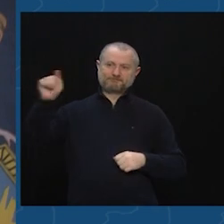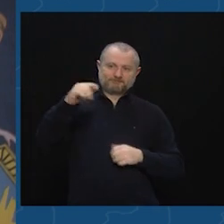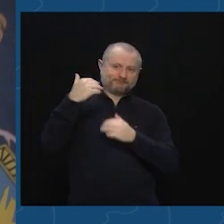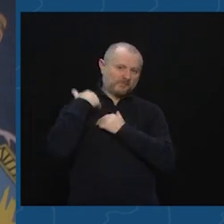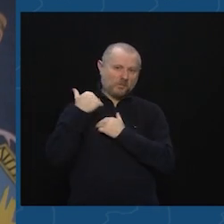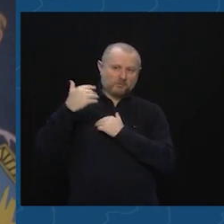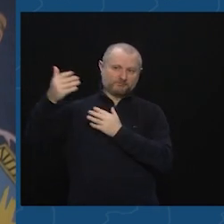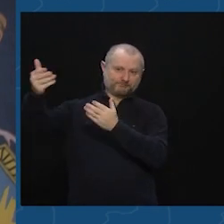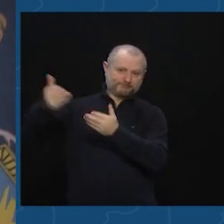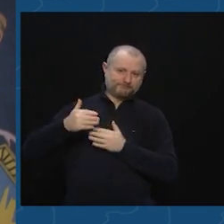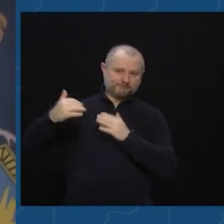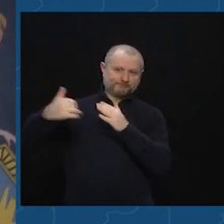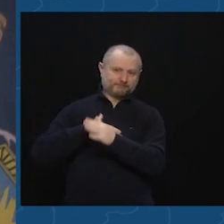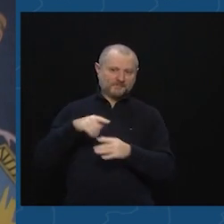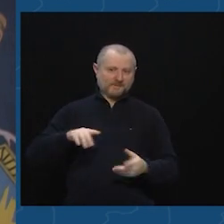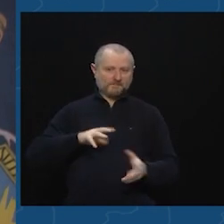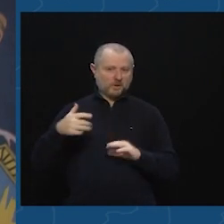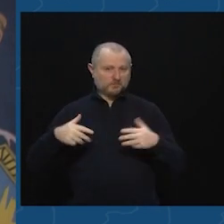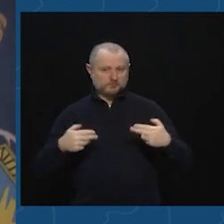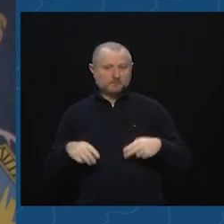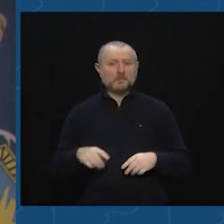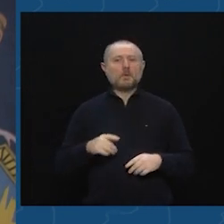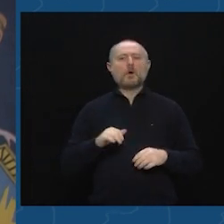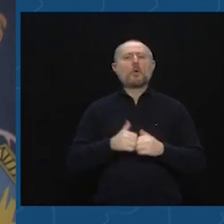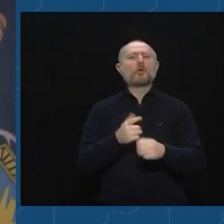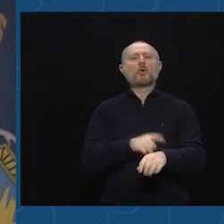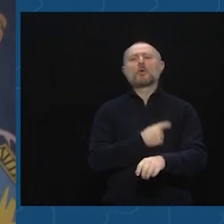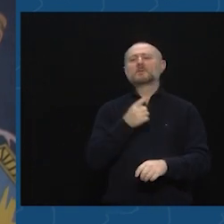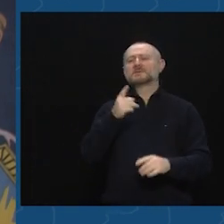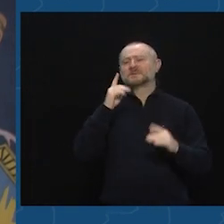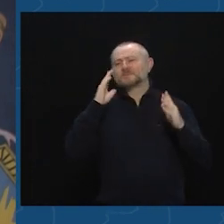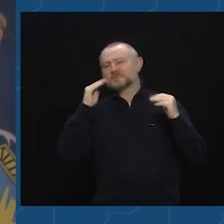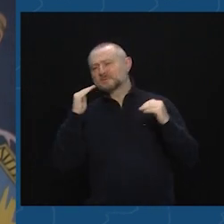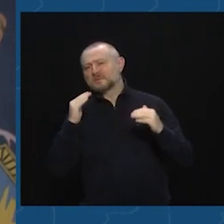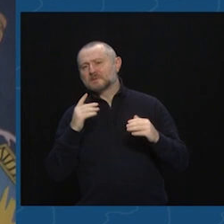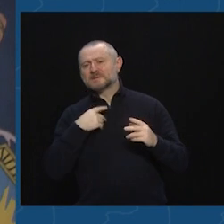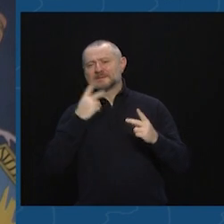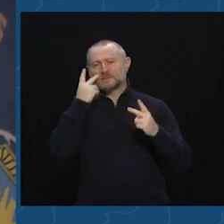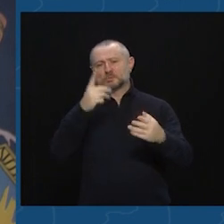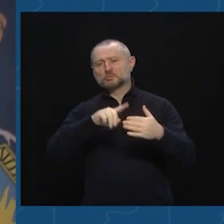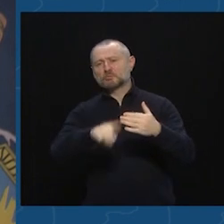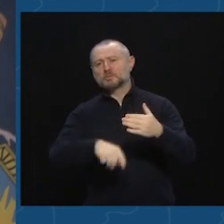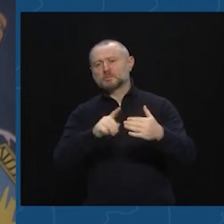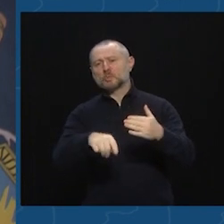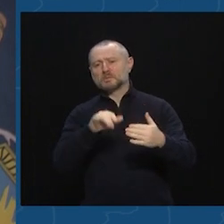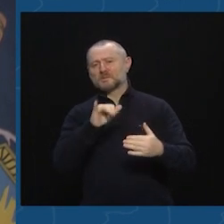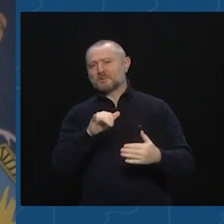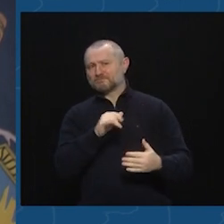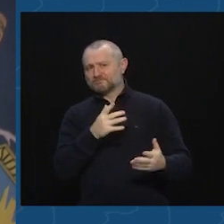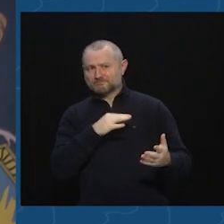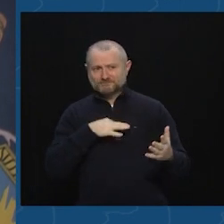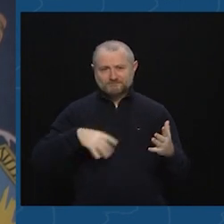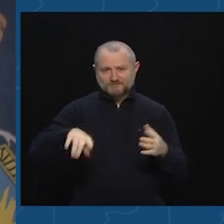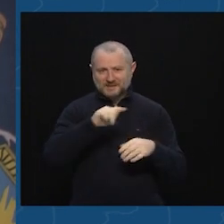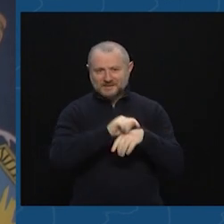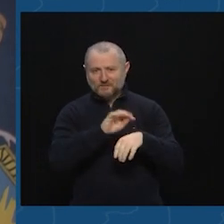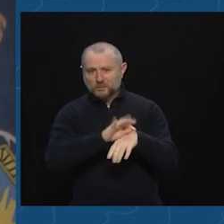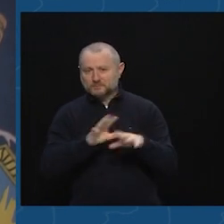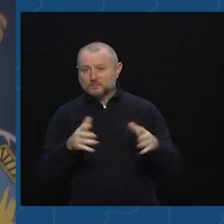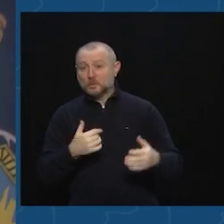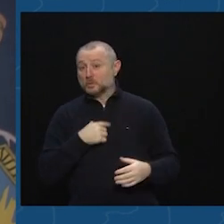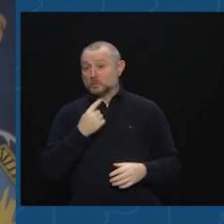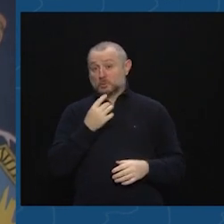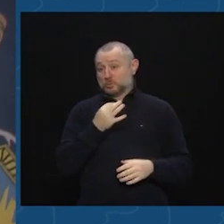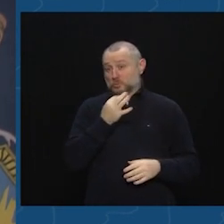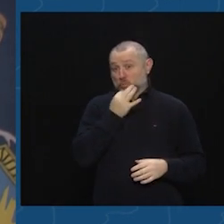from this new task force? Soon. I told them I'm going to be judging their results very quickly. I asked them to identify